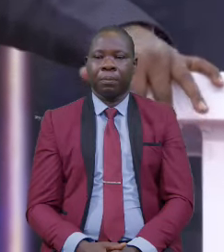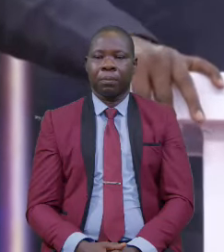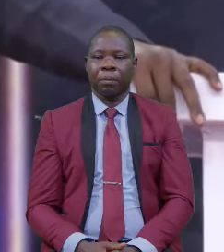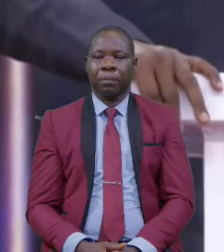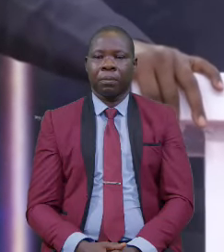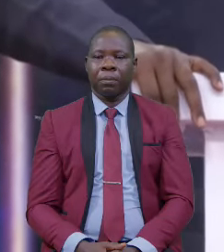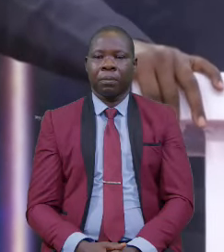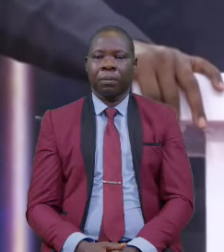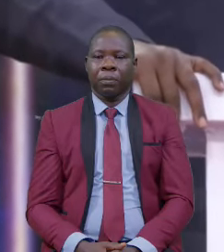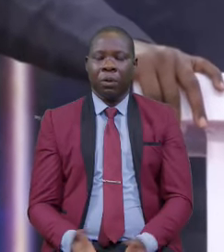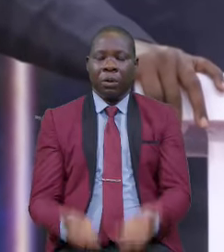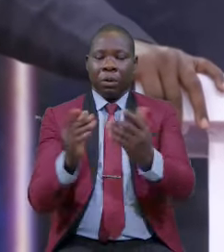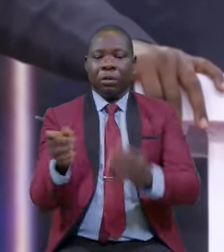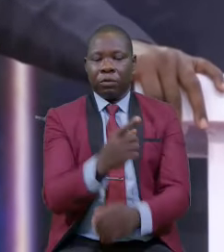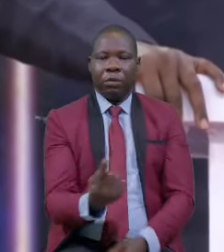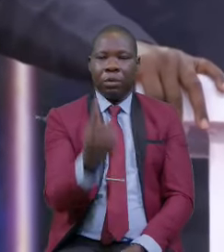Lift you up.